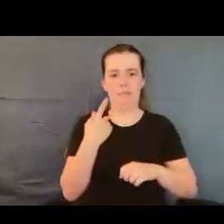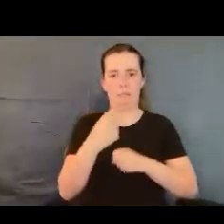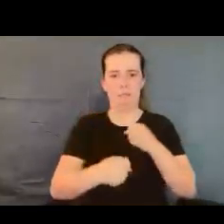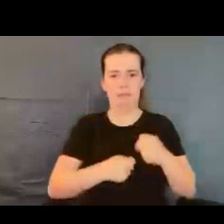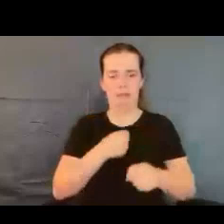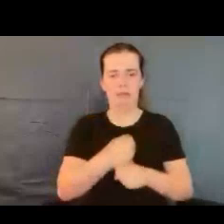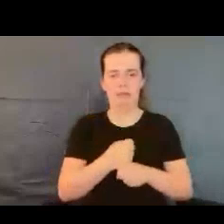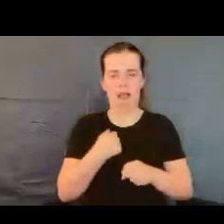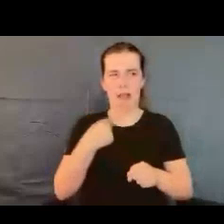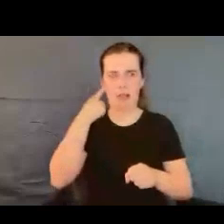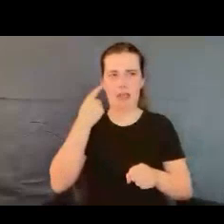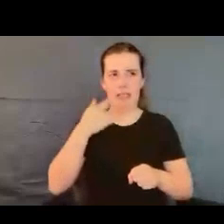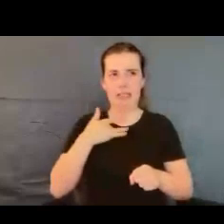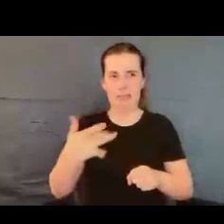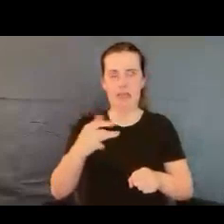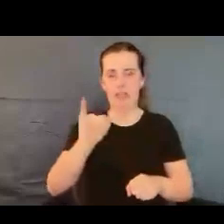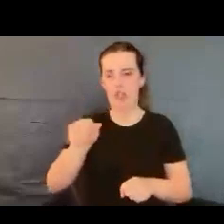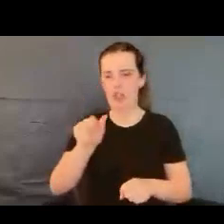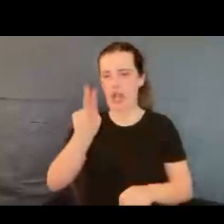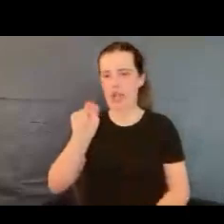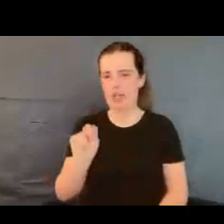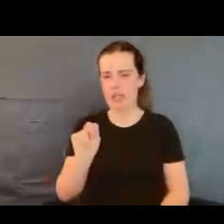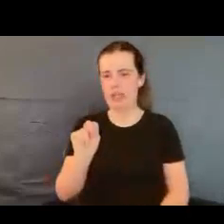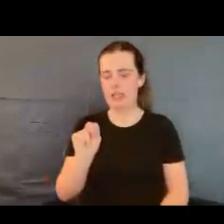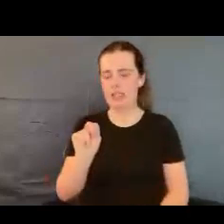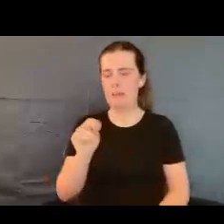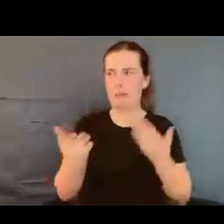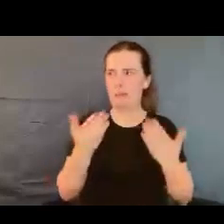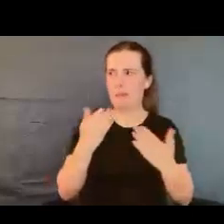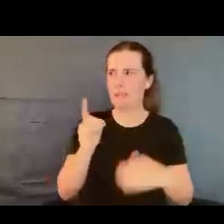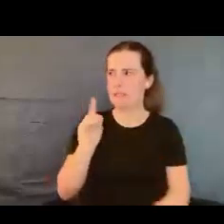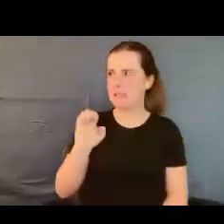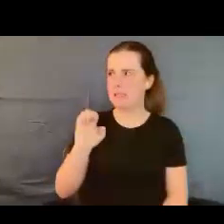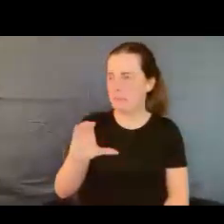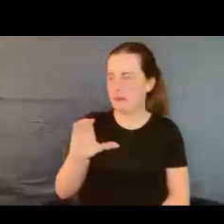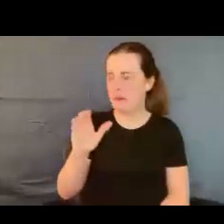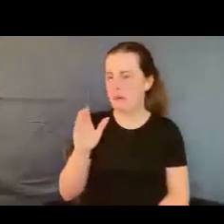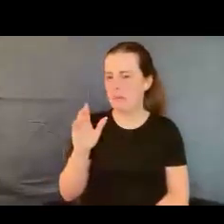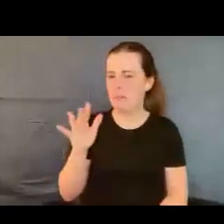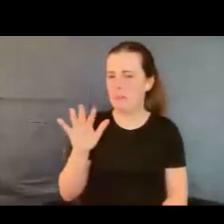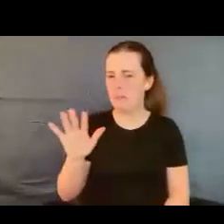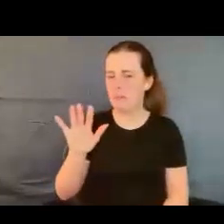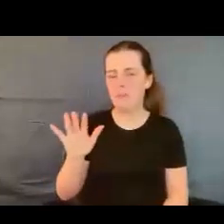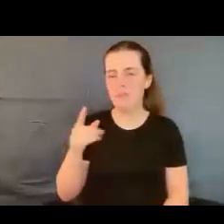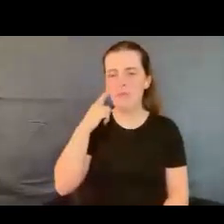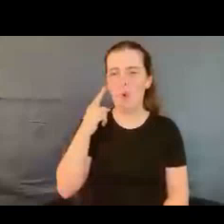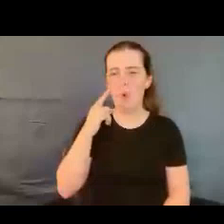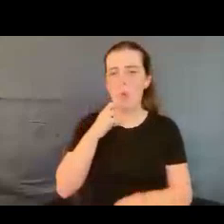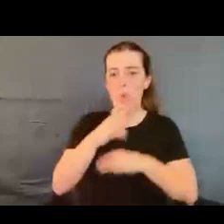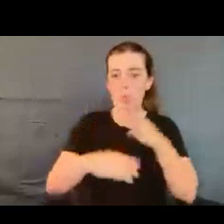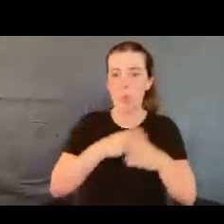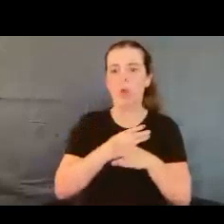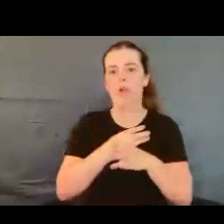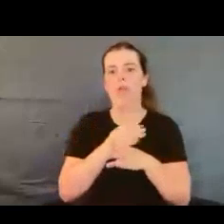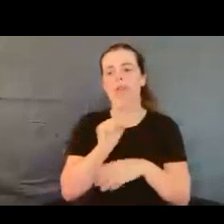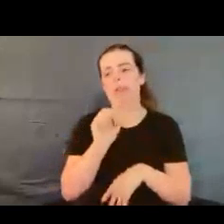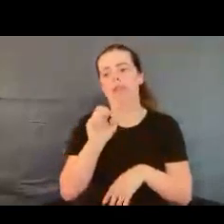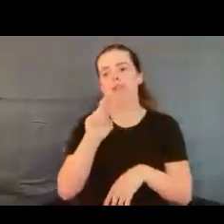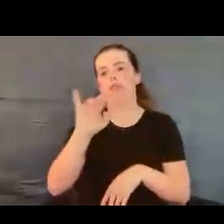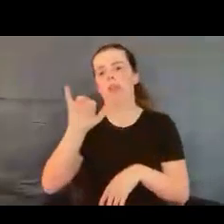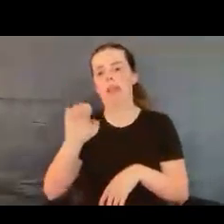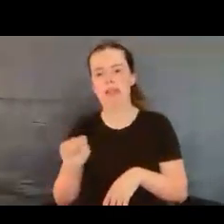typically done in January. Maybe it's in December or January for the World Series that will happen in August of that year.